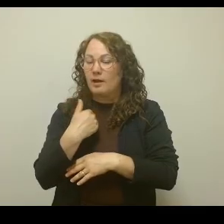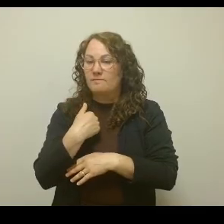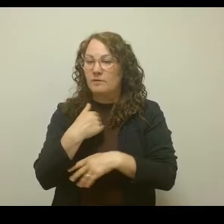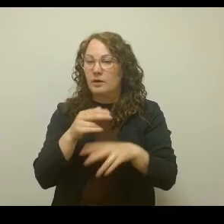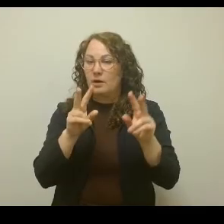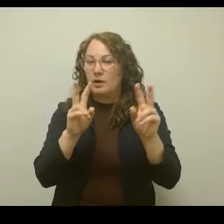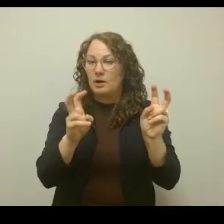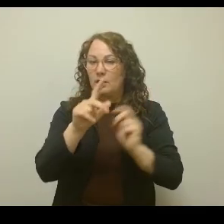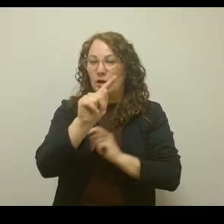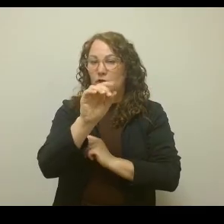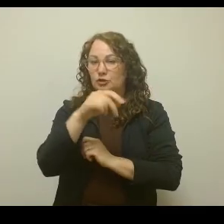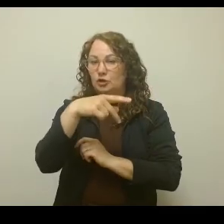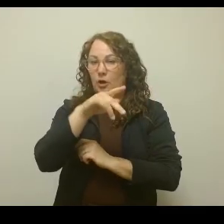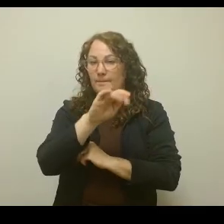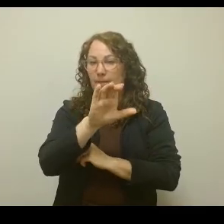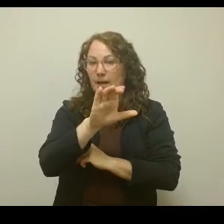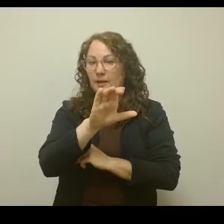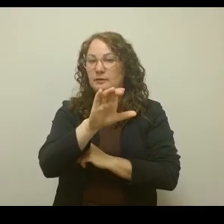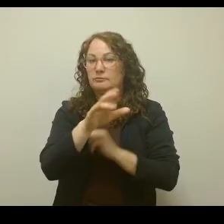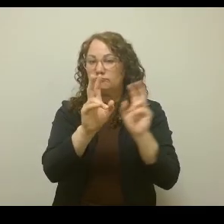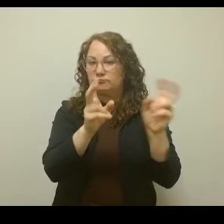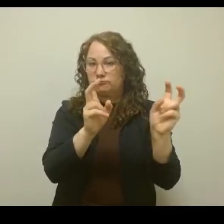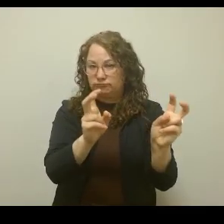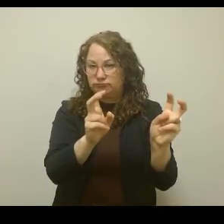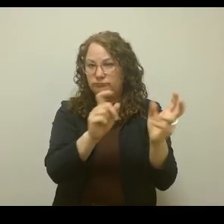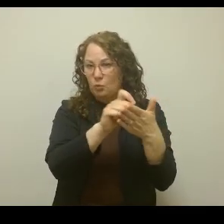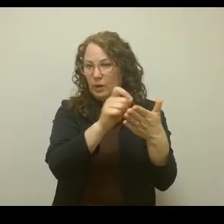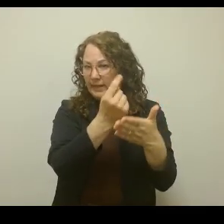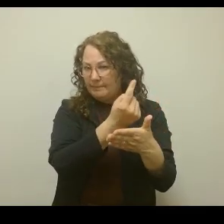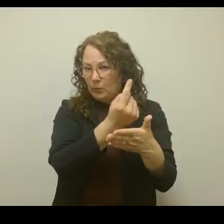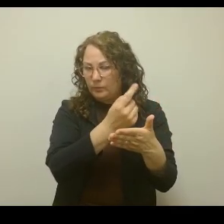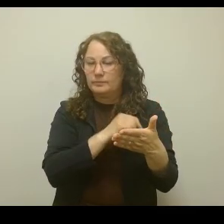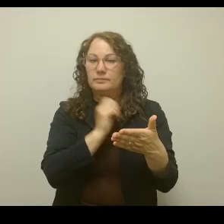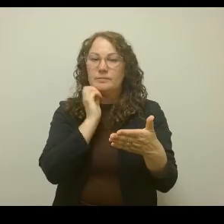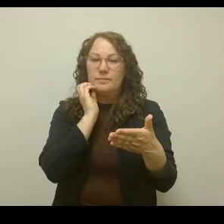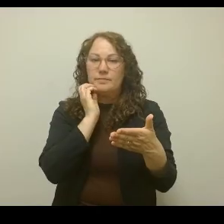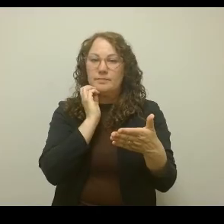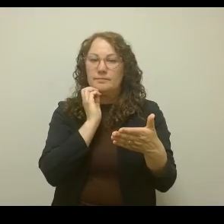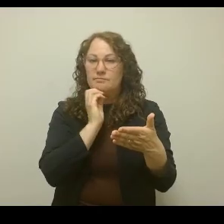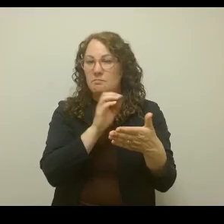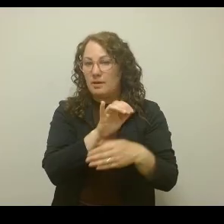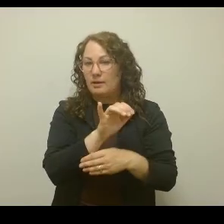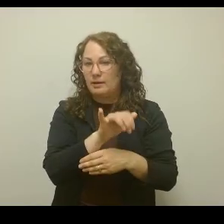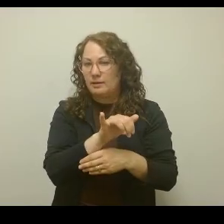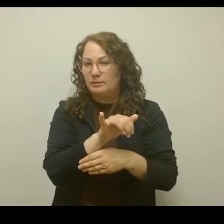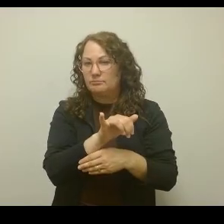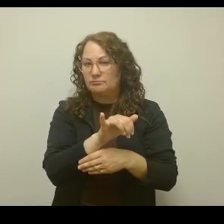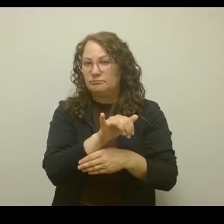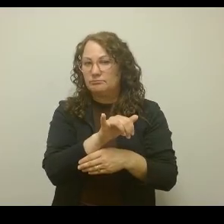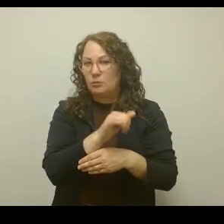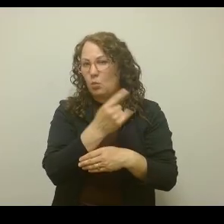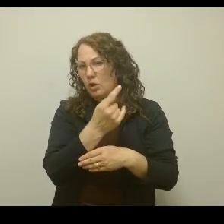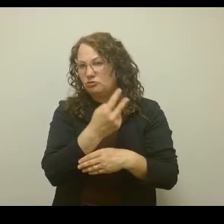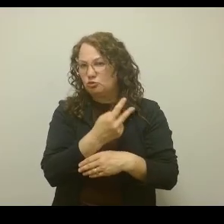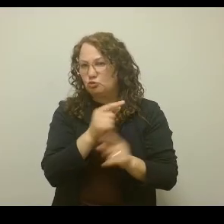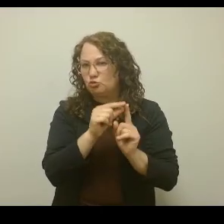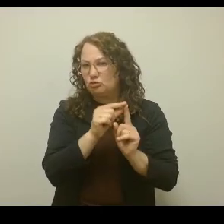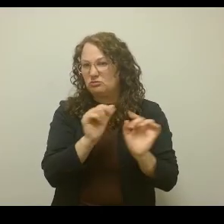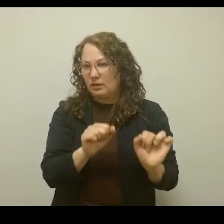topic, a general topic that they write about, and this can be captured in 1 or 2